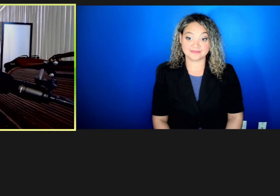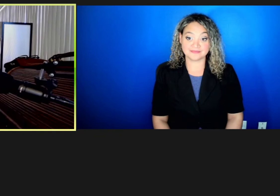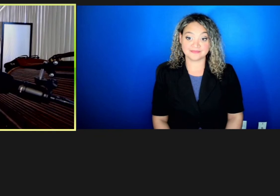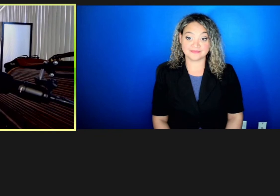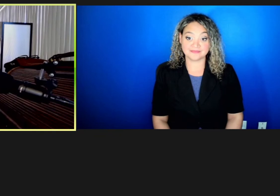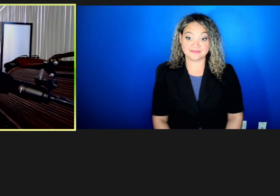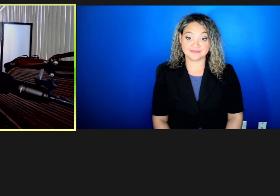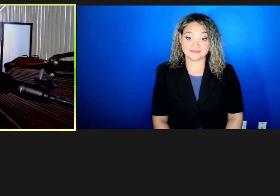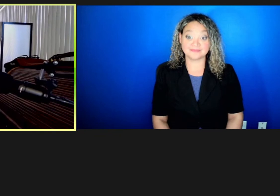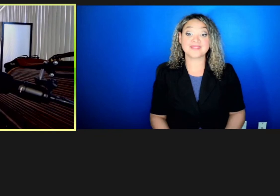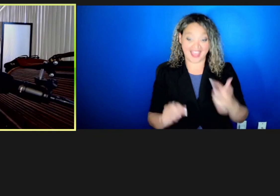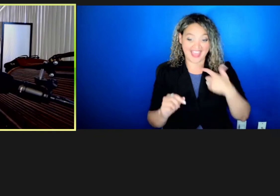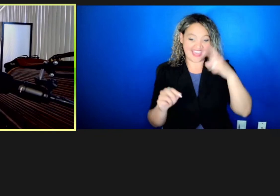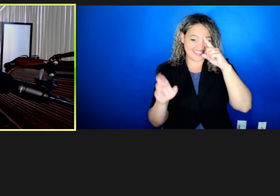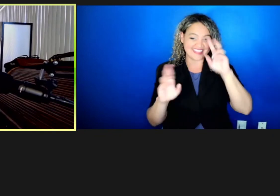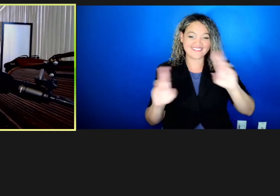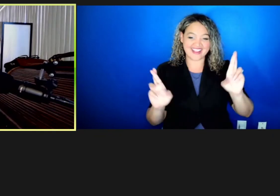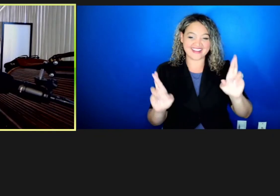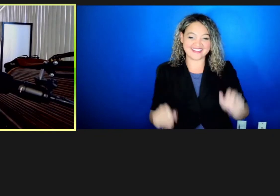I think we're